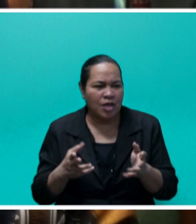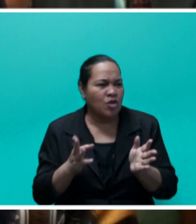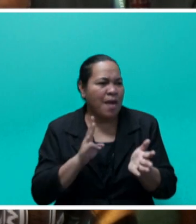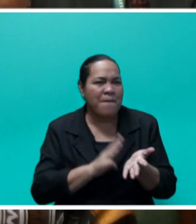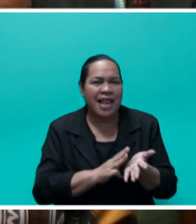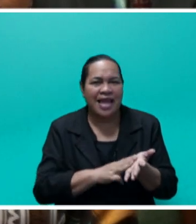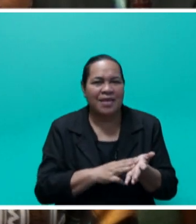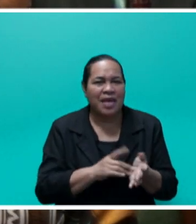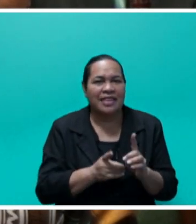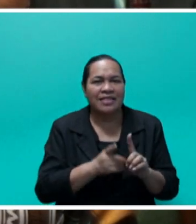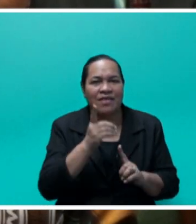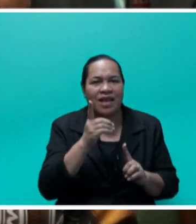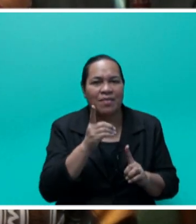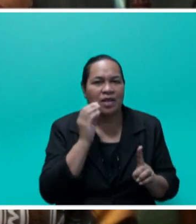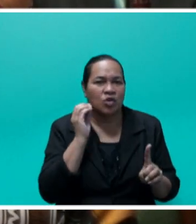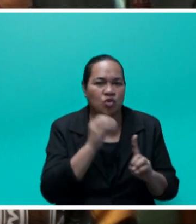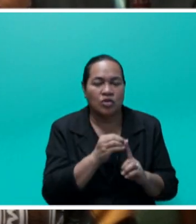Goals, are more ambitious.